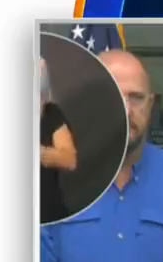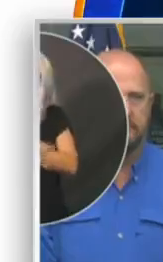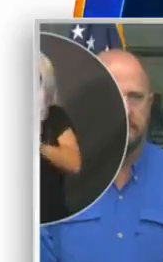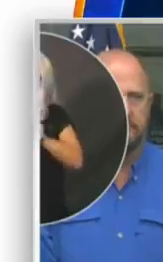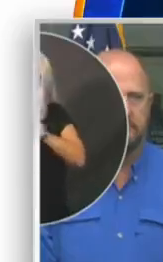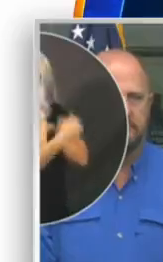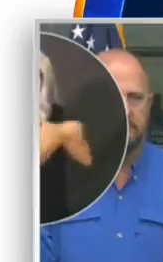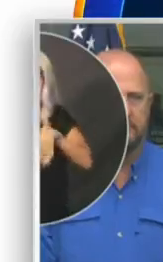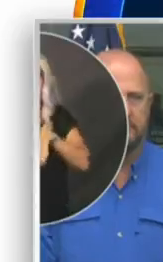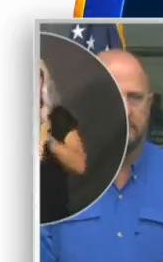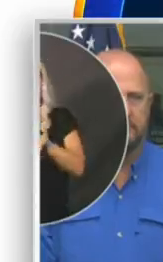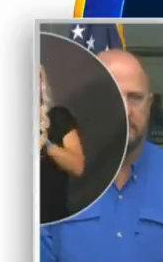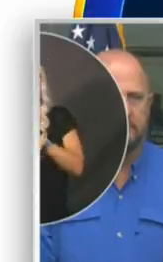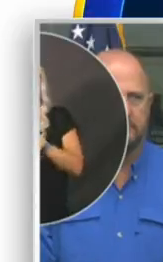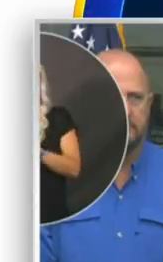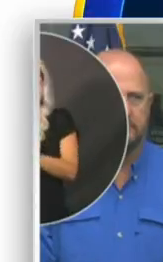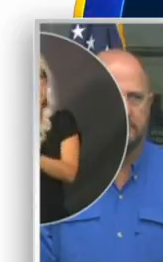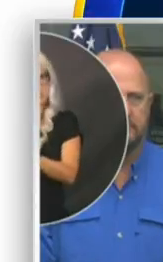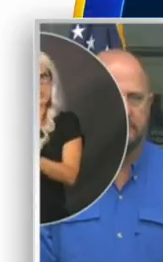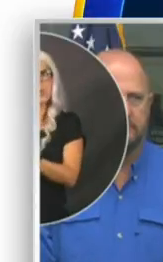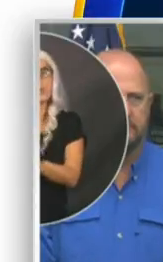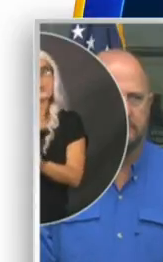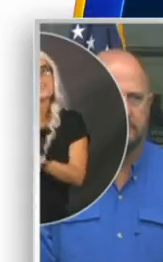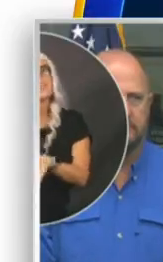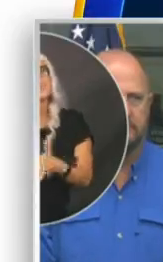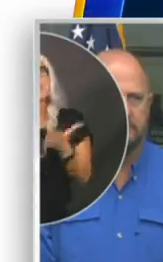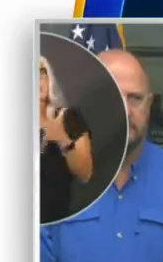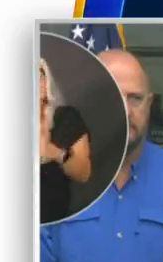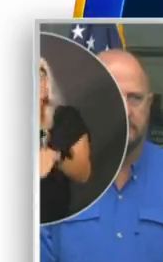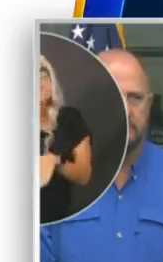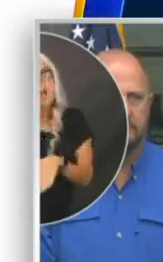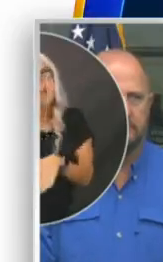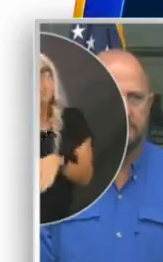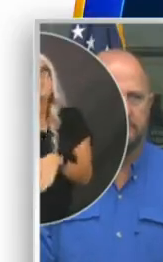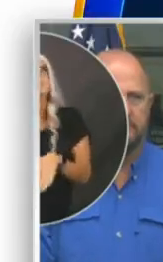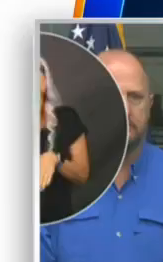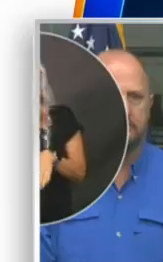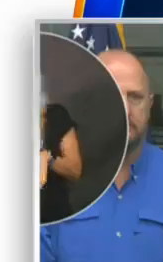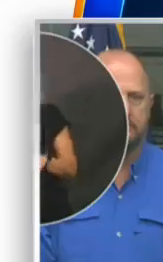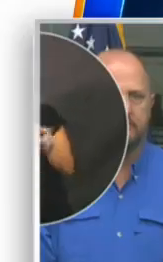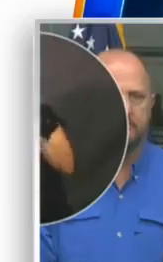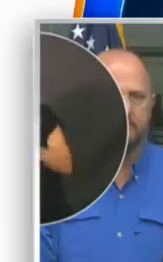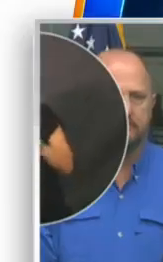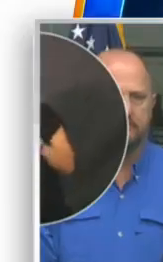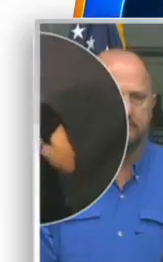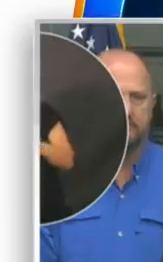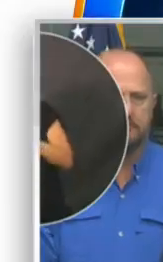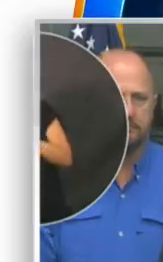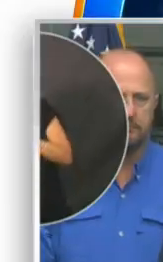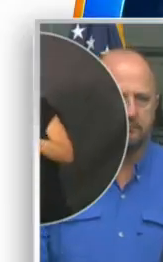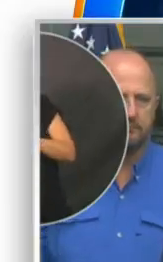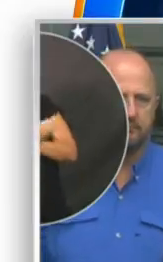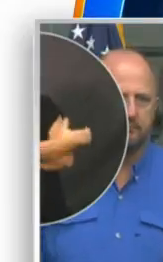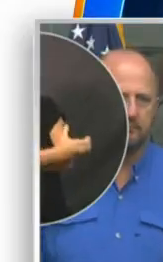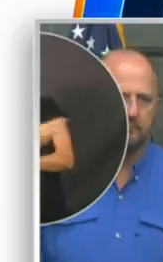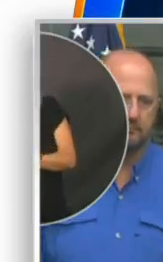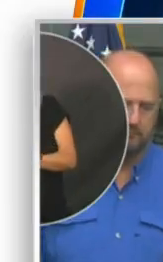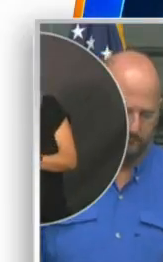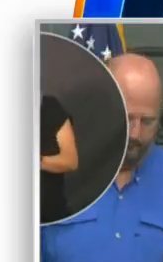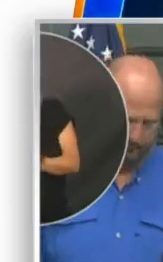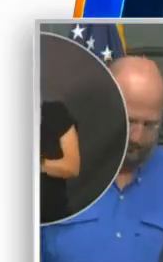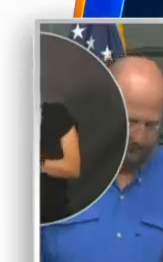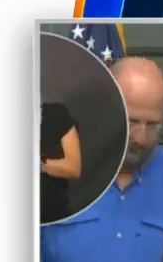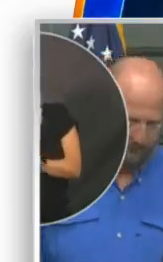was moving, thought maybe it wouldn't be till the wee hours of Friday morning. So this is going to be a rough stretch. We're here